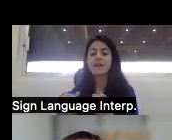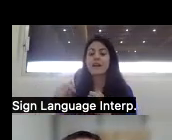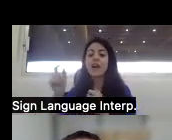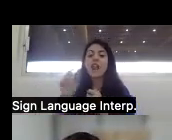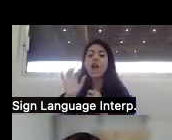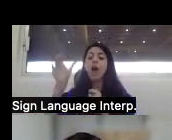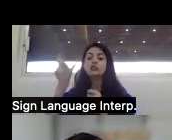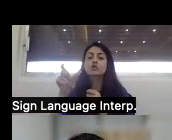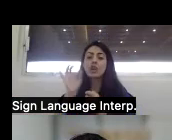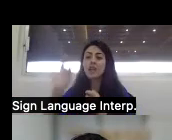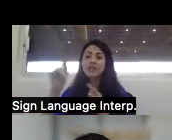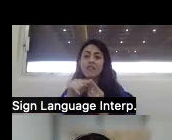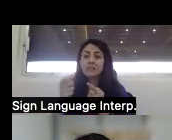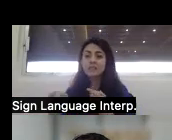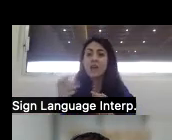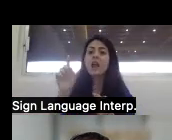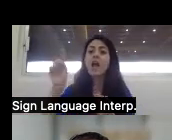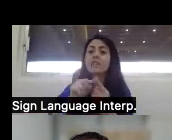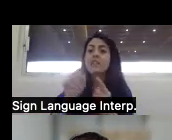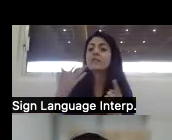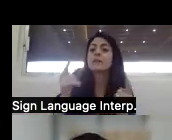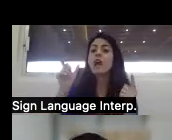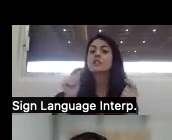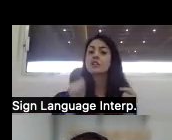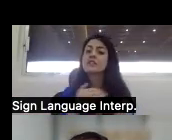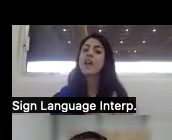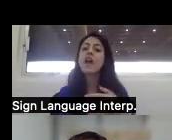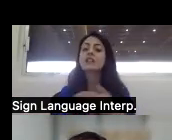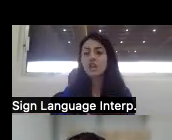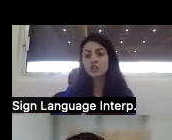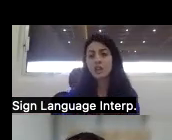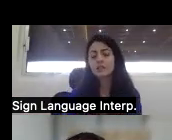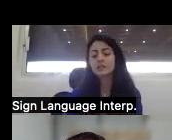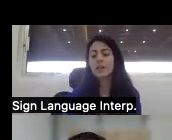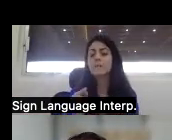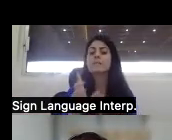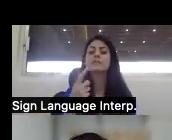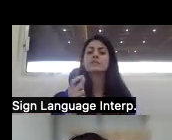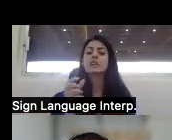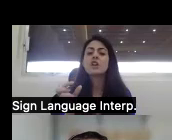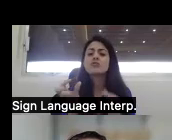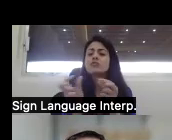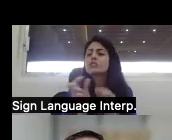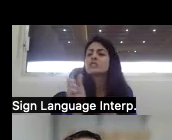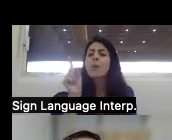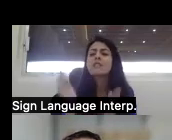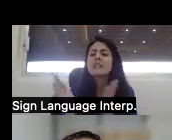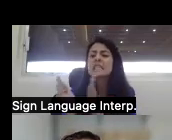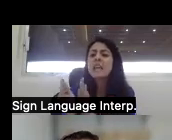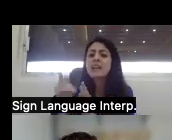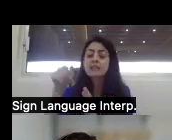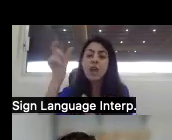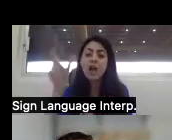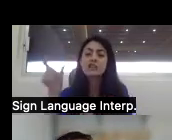only a fraction of this 1.5% is actually spent on disability-specific cash benefits. COVID-19 has